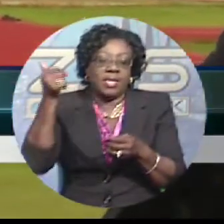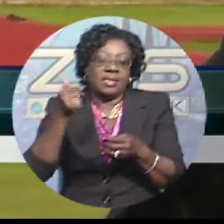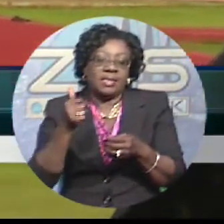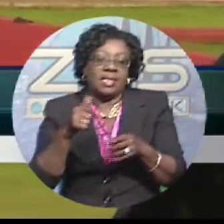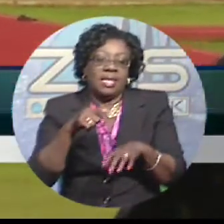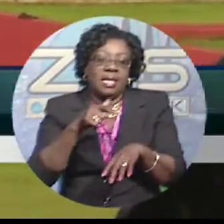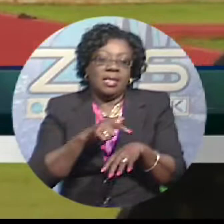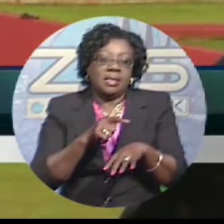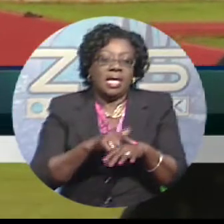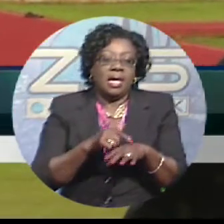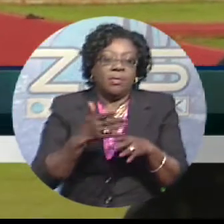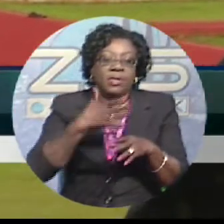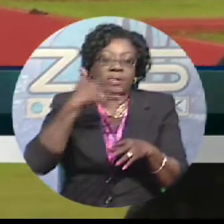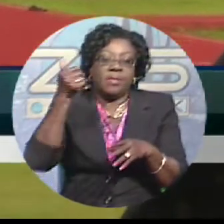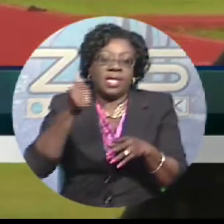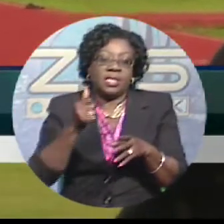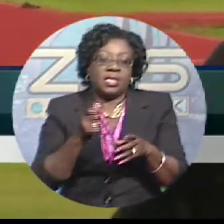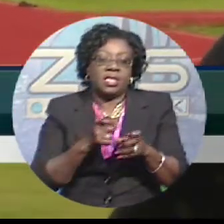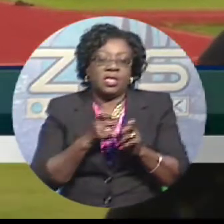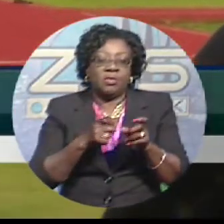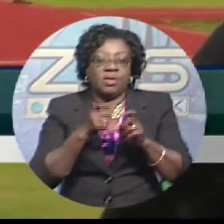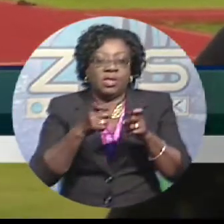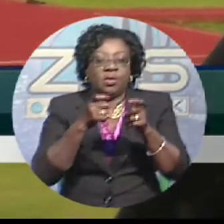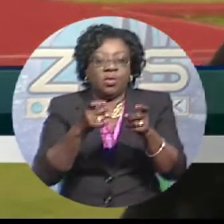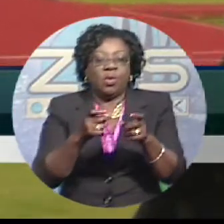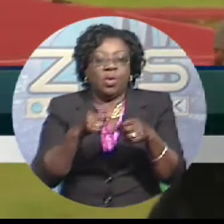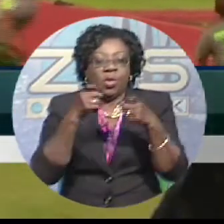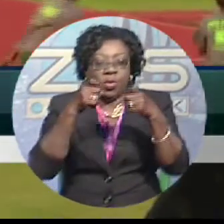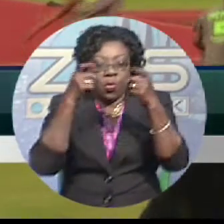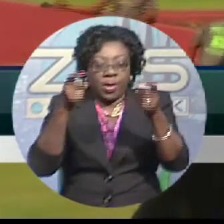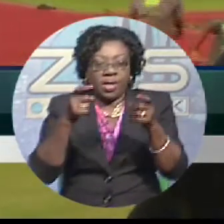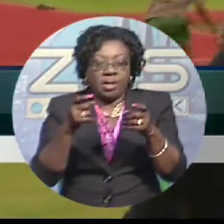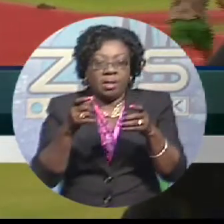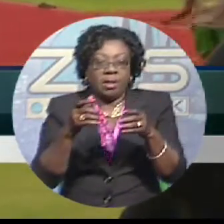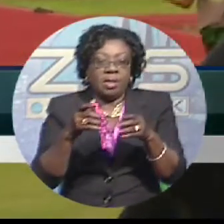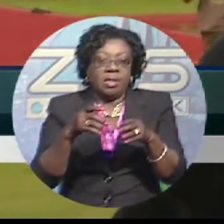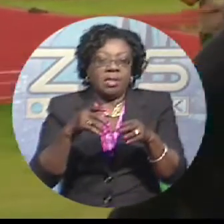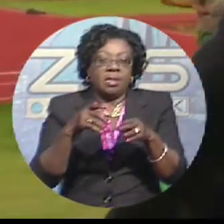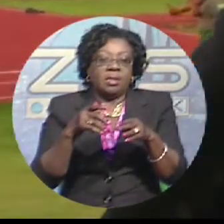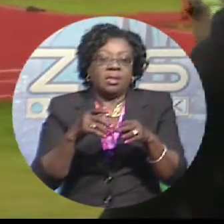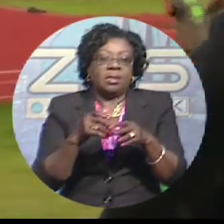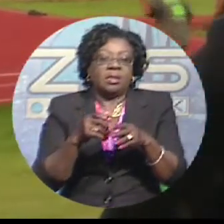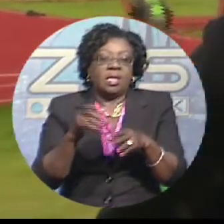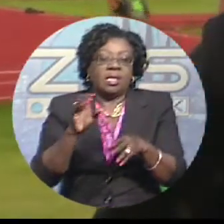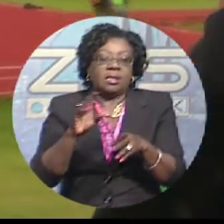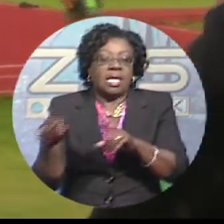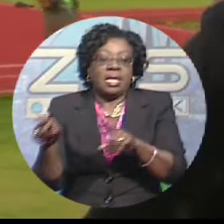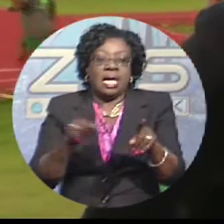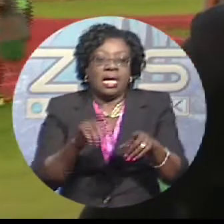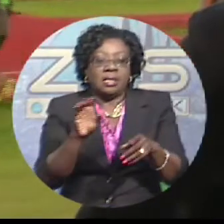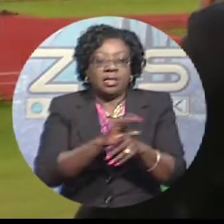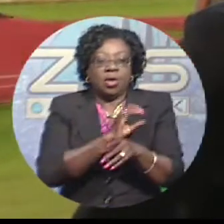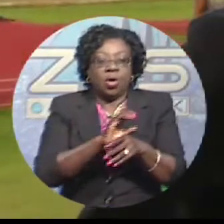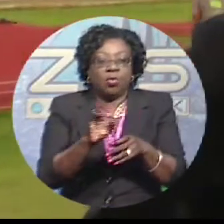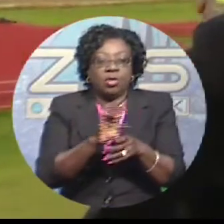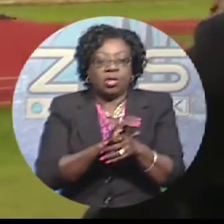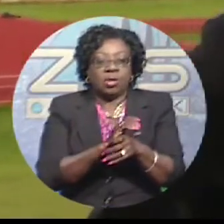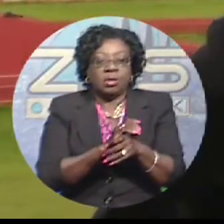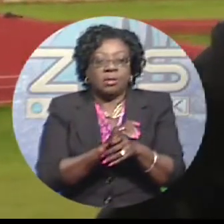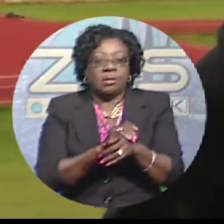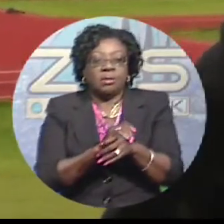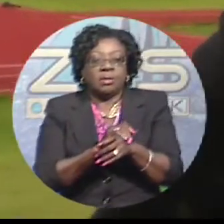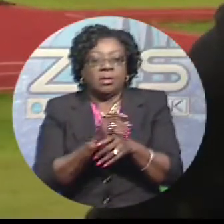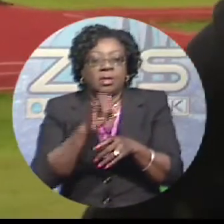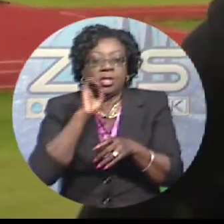came as a little bit of surprise to me. But her coach, you know, I was talking with her coach, and her coach was pretty much telling